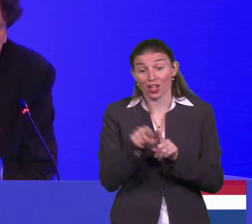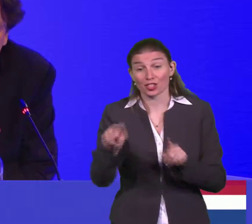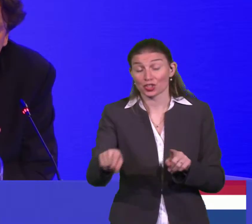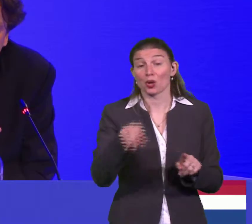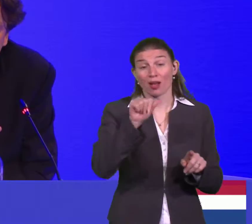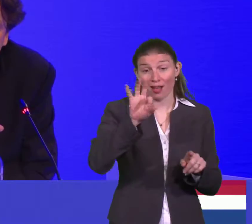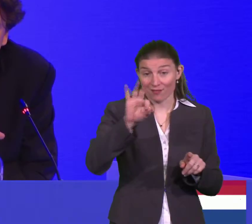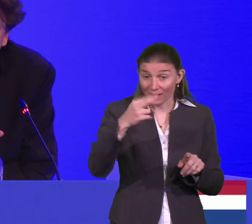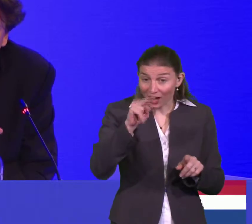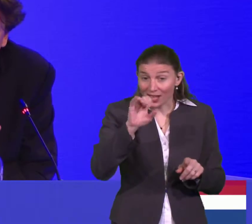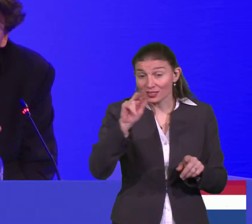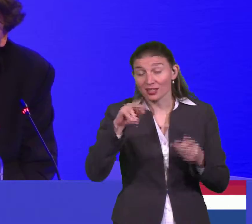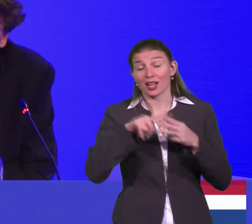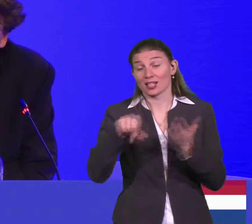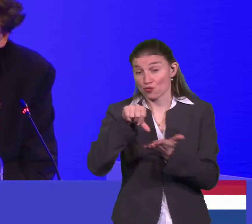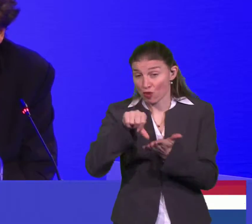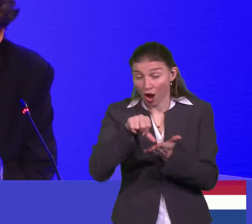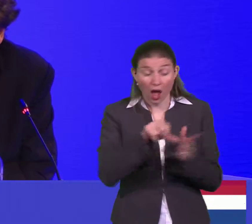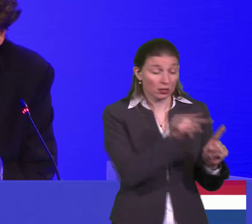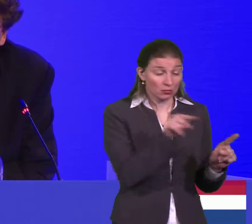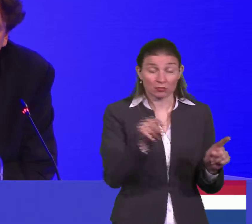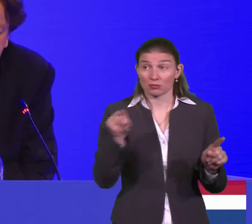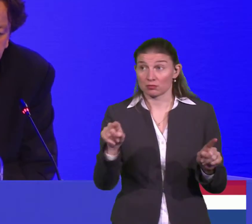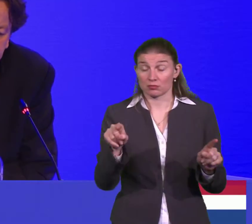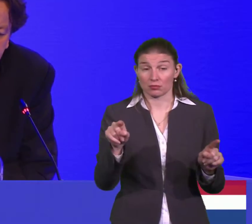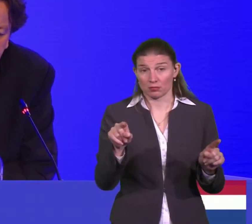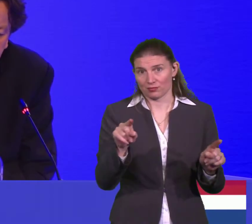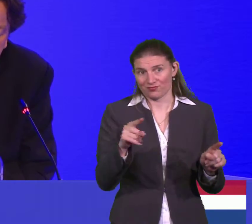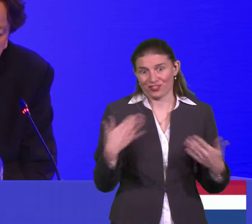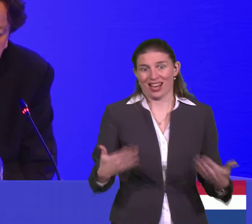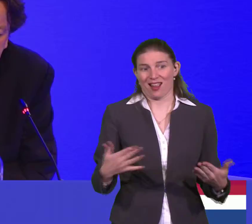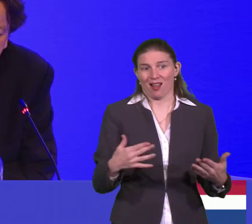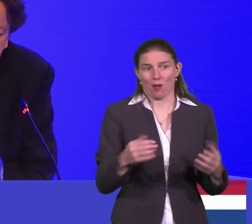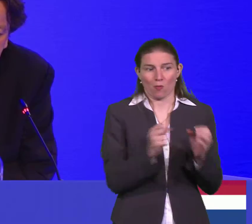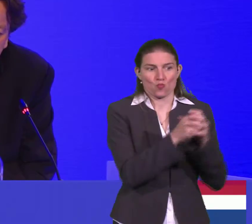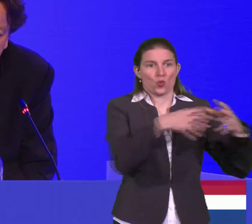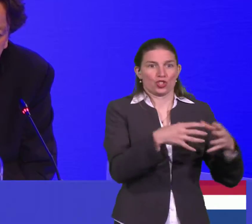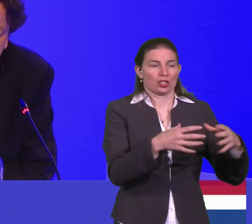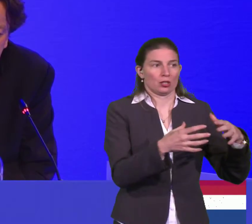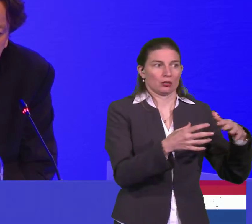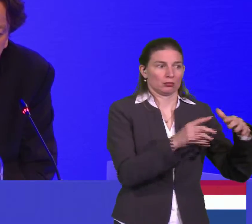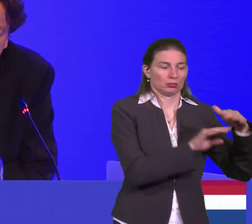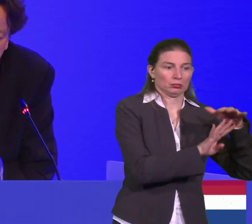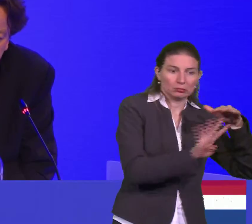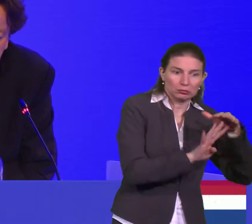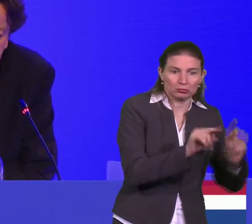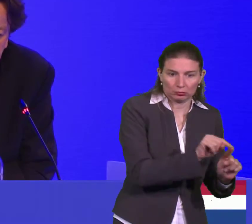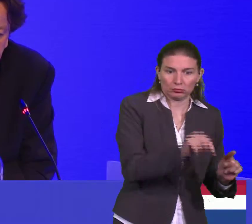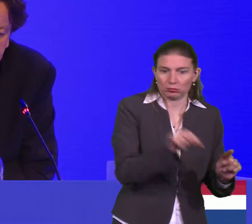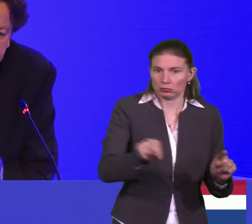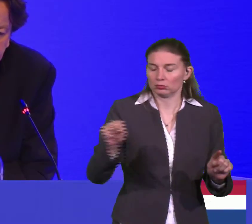Afghanistan and Iran, 3 countries where by far the majority of those people who seek refugee are coming